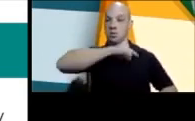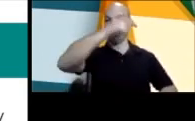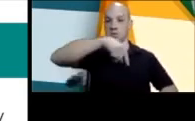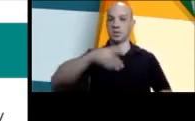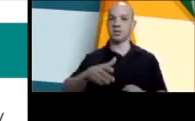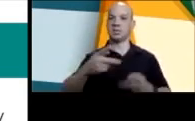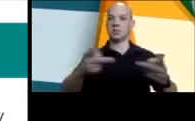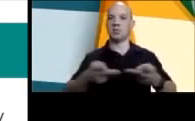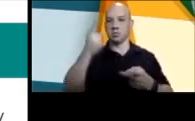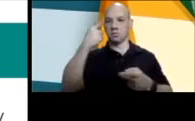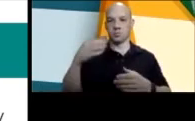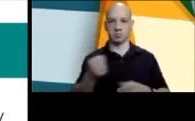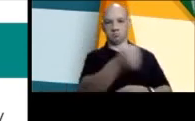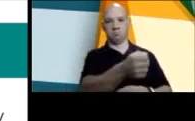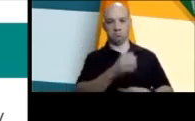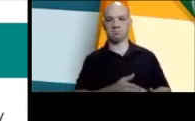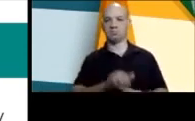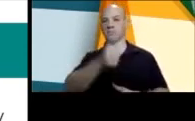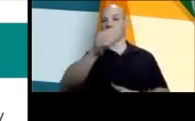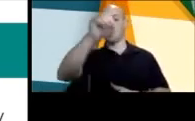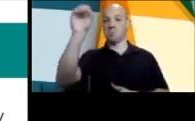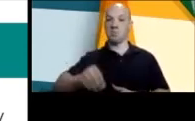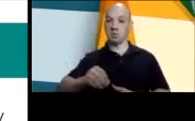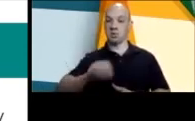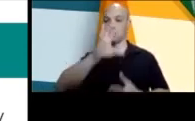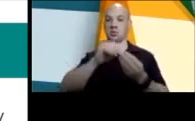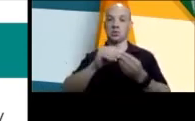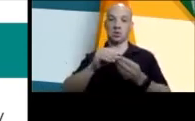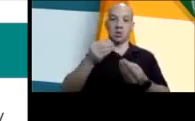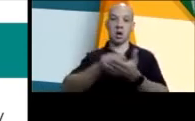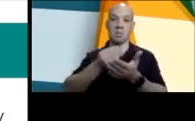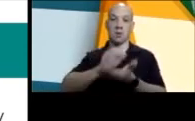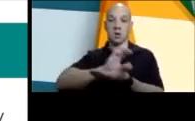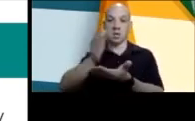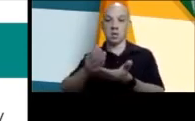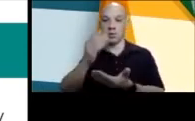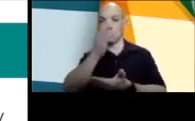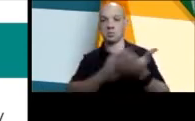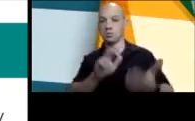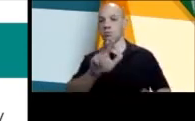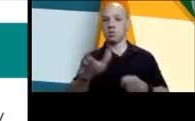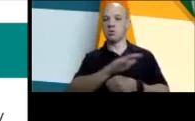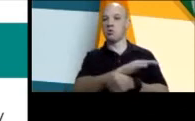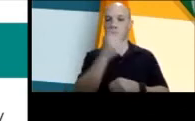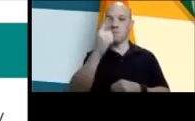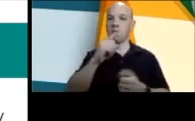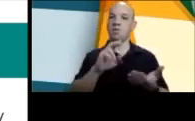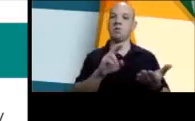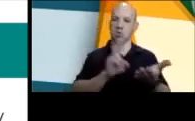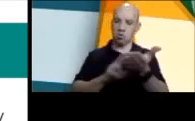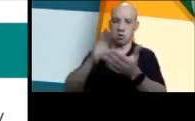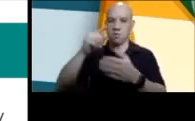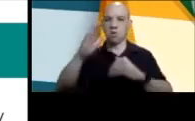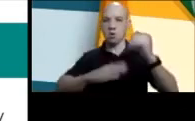filled. 10% of the total dollar amount of all Section 3 covered contracts for building trades, work